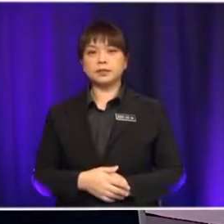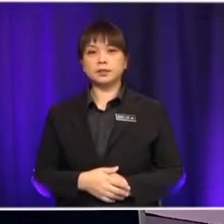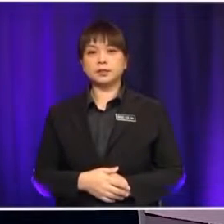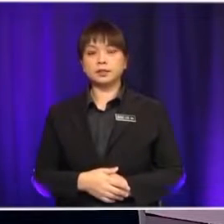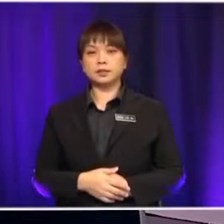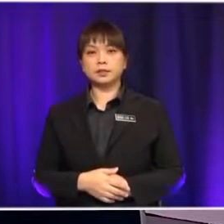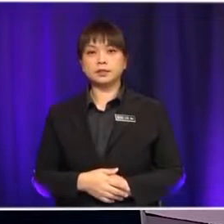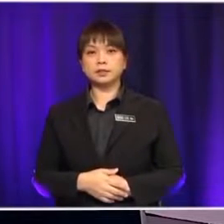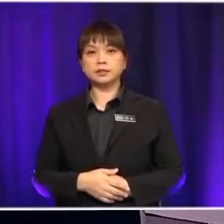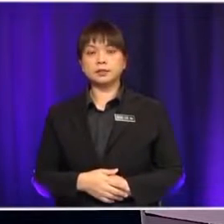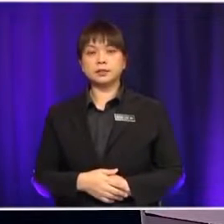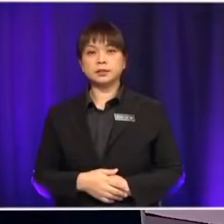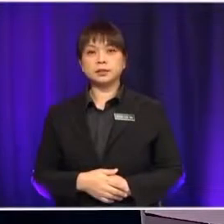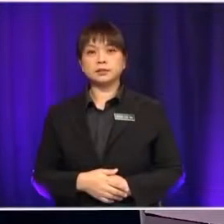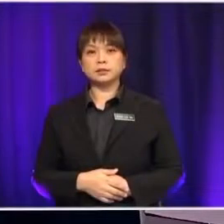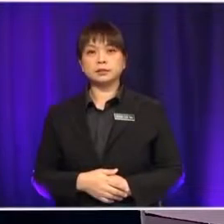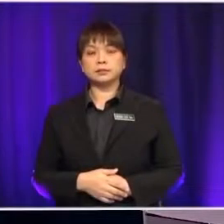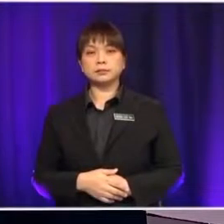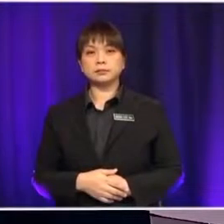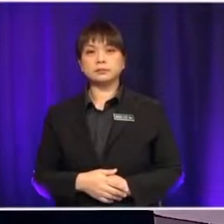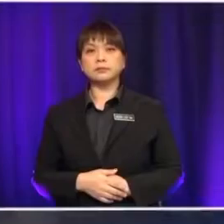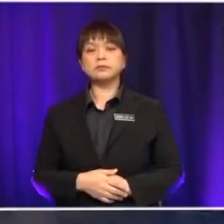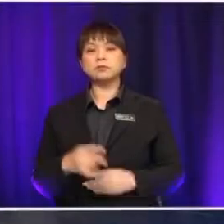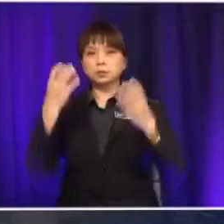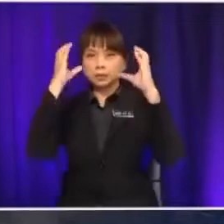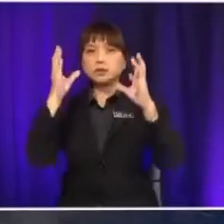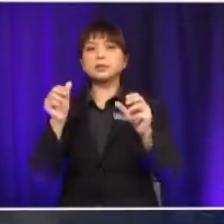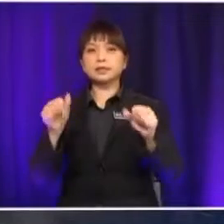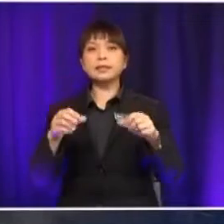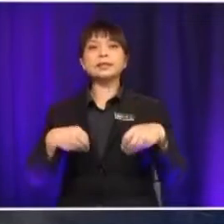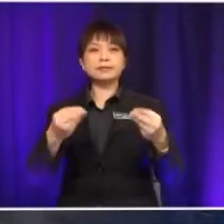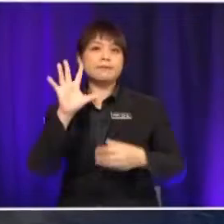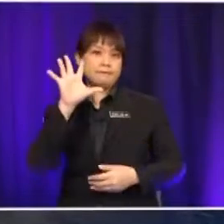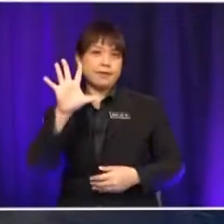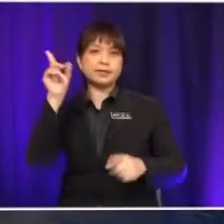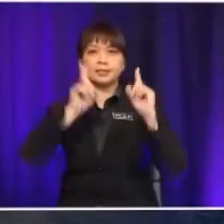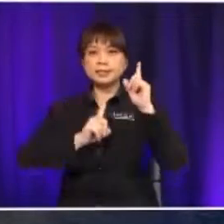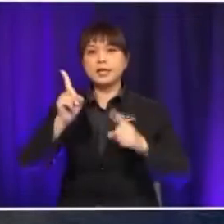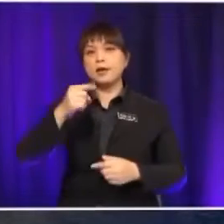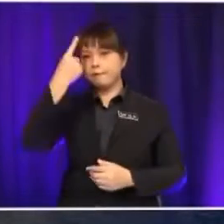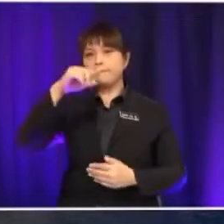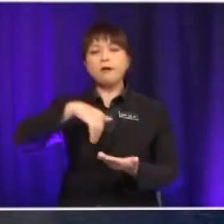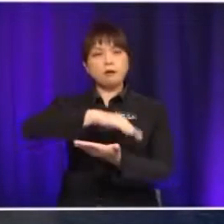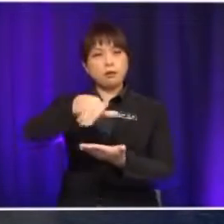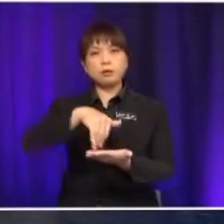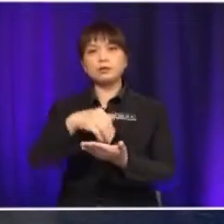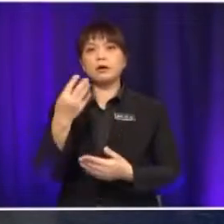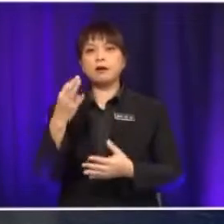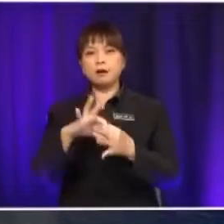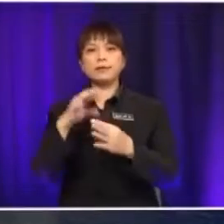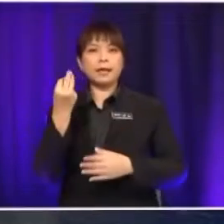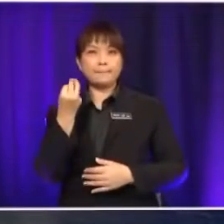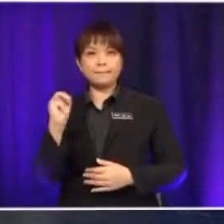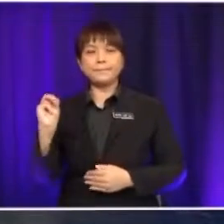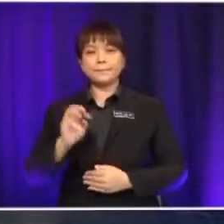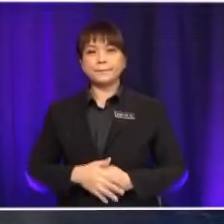job, right? If they have a star, I would give them 5 stars. 5 stars for everyone. Well done. Okay. All right,